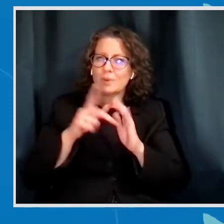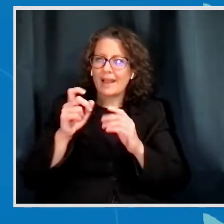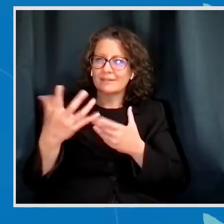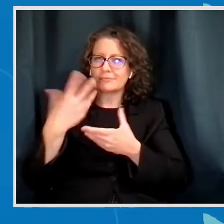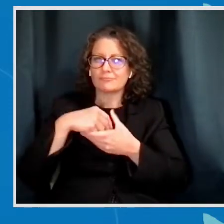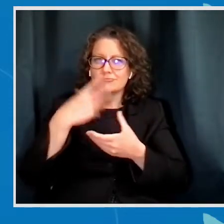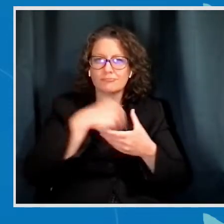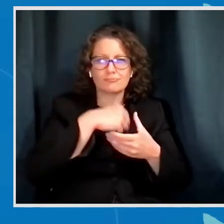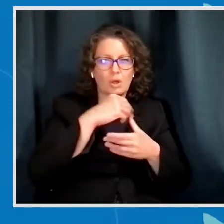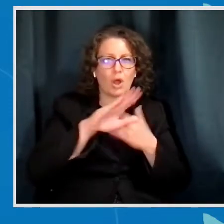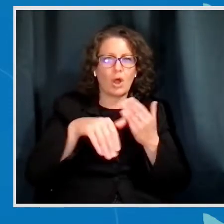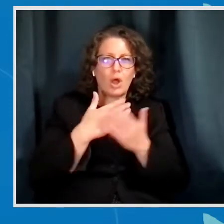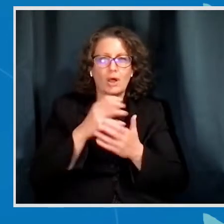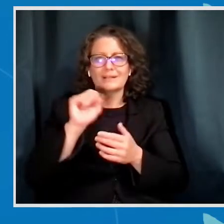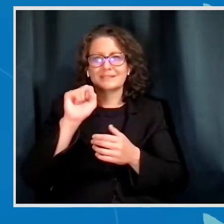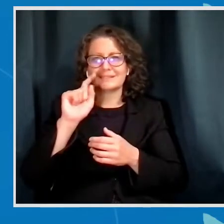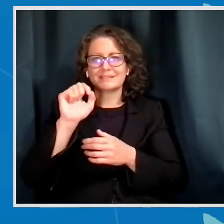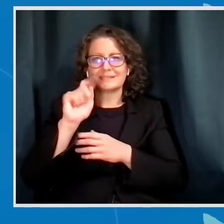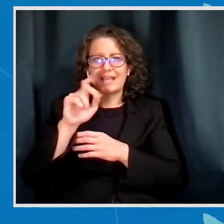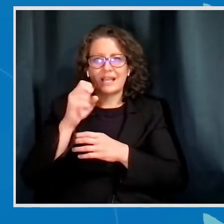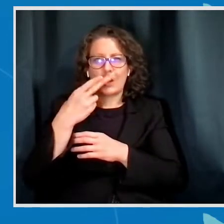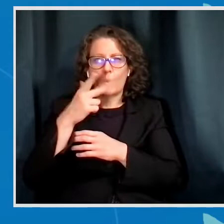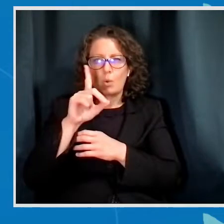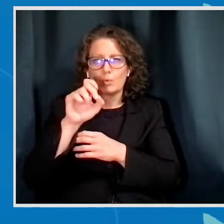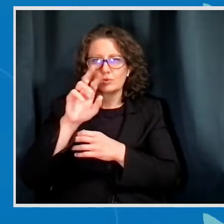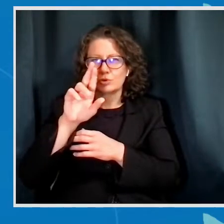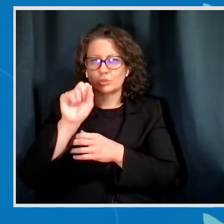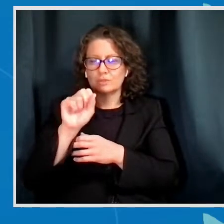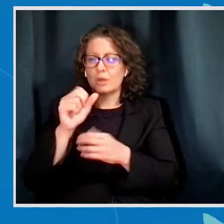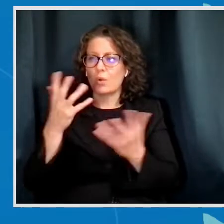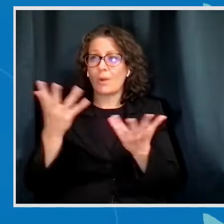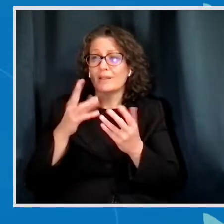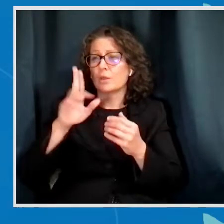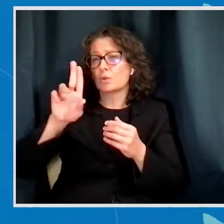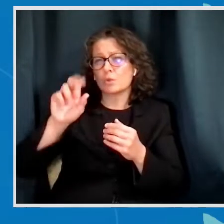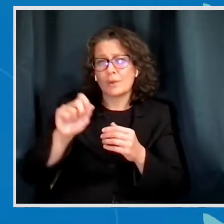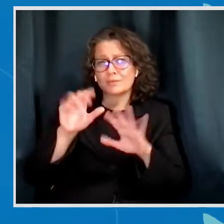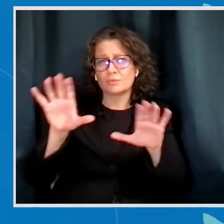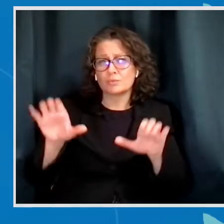mobilize multi-stakeholder efforts that help keep the 1.5 target within reach?